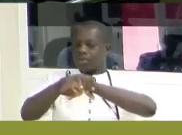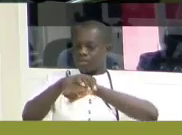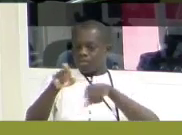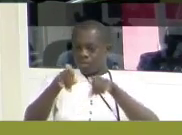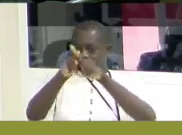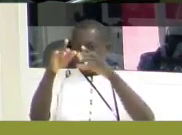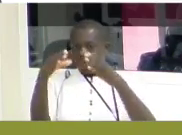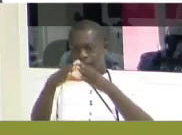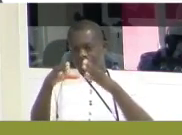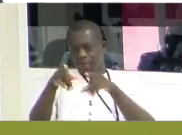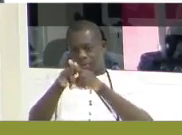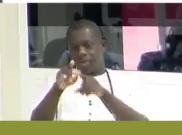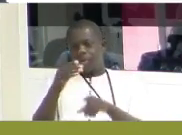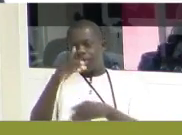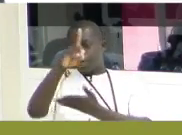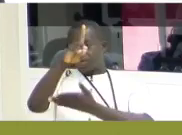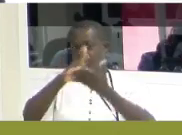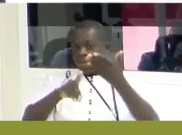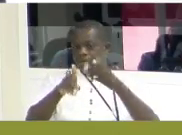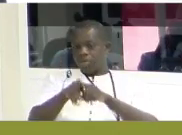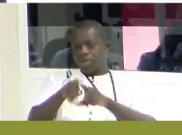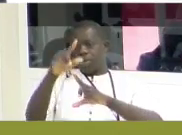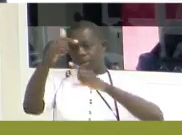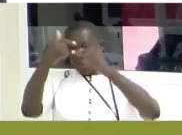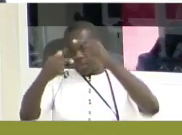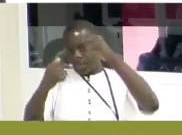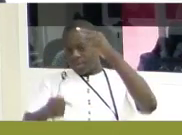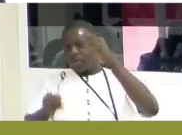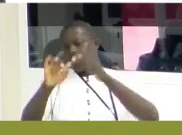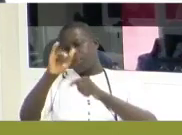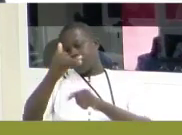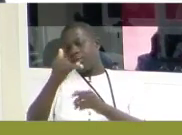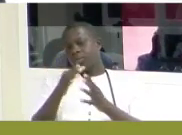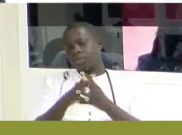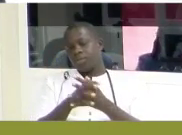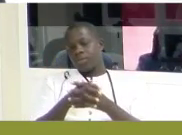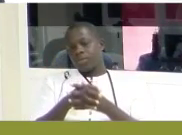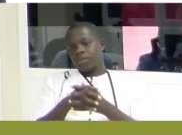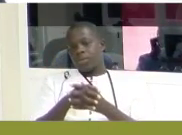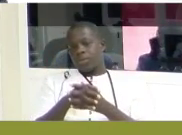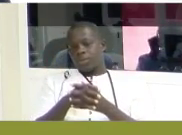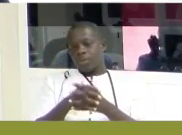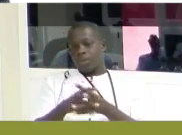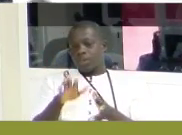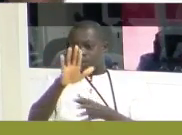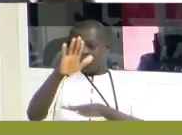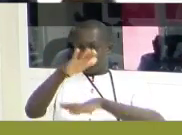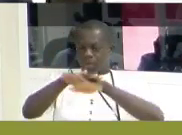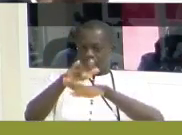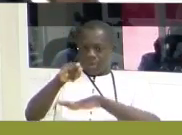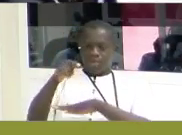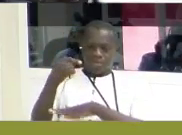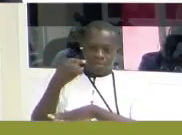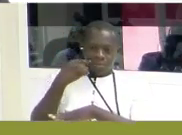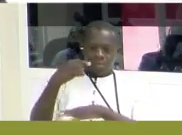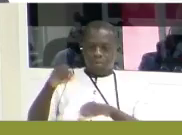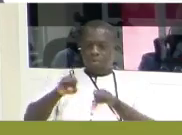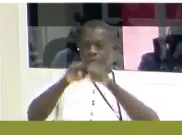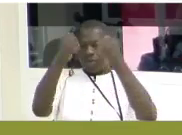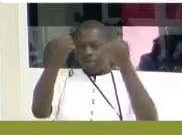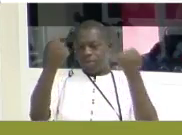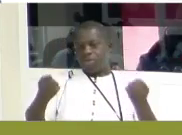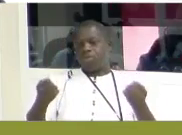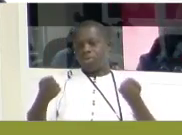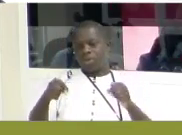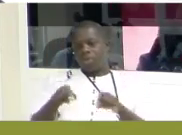of them, their names are on that list, the list of subscribers. But again, that day when I met the panelists, Observer newspaper published